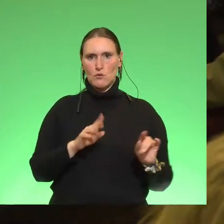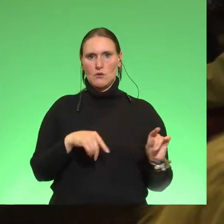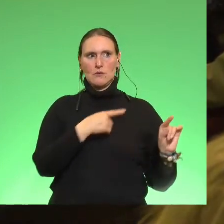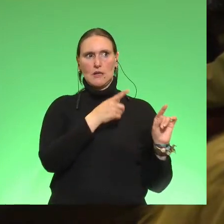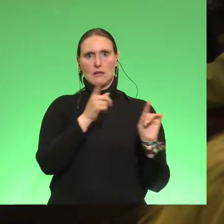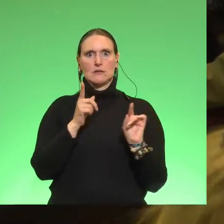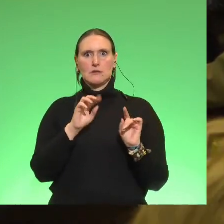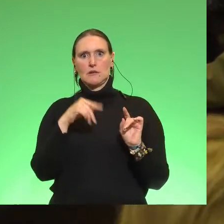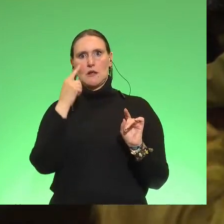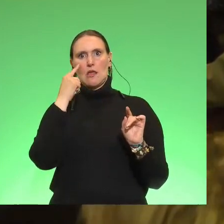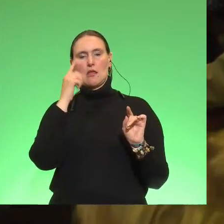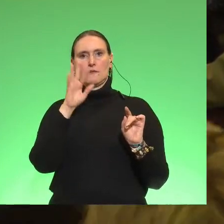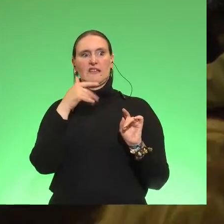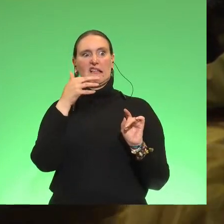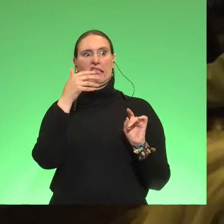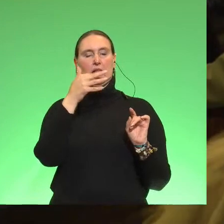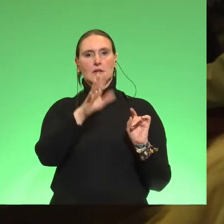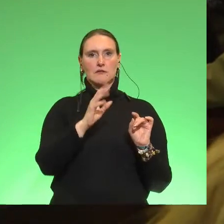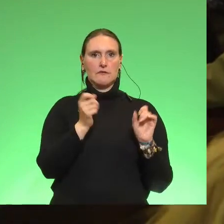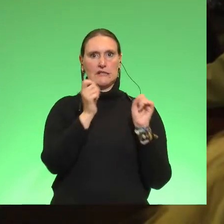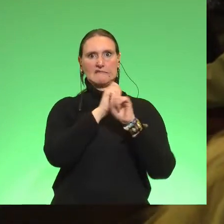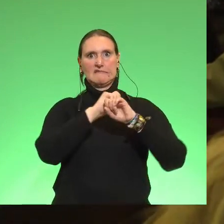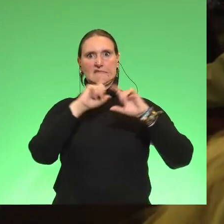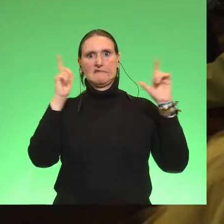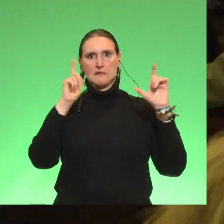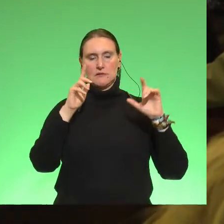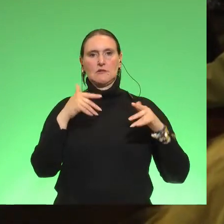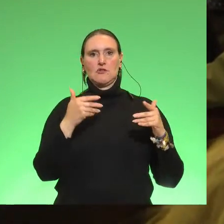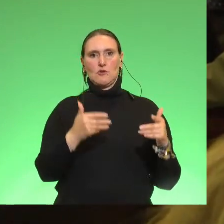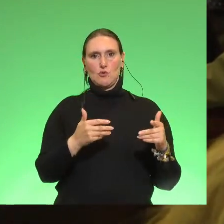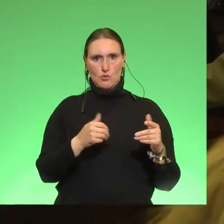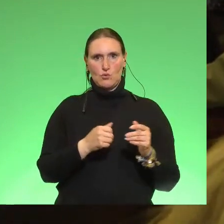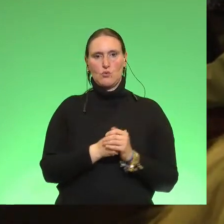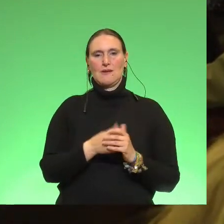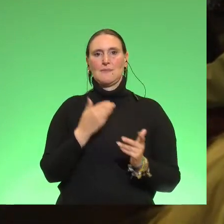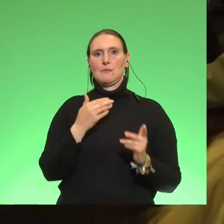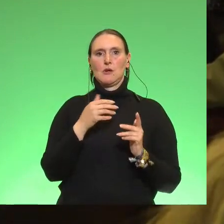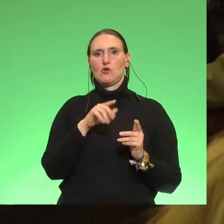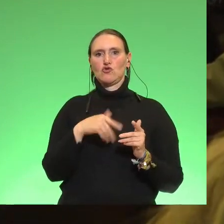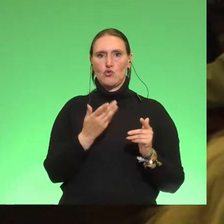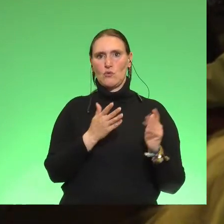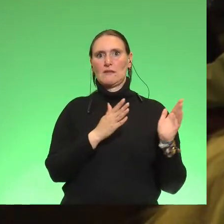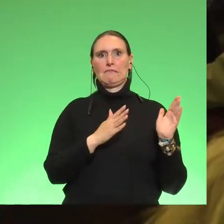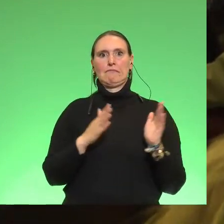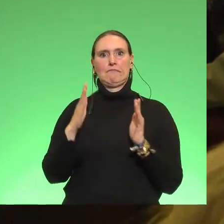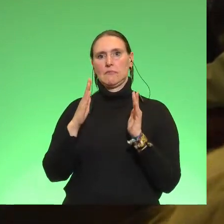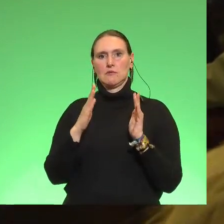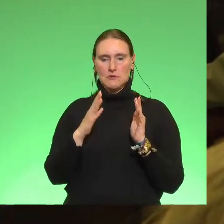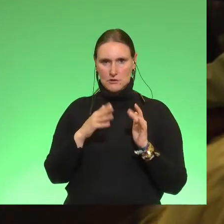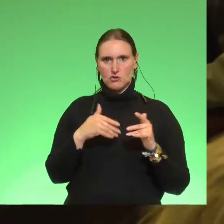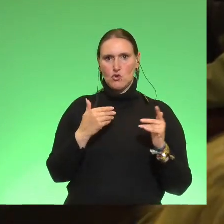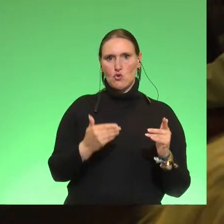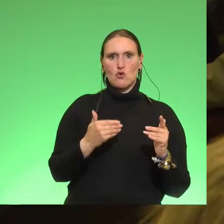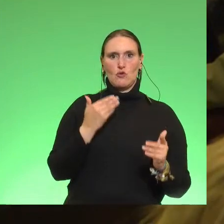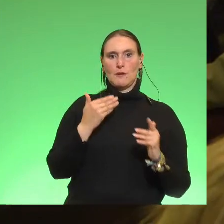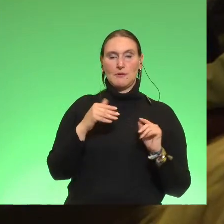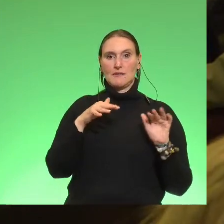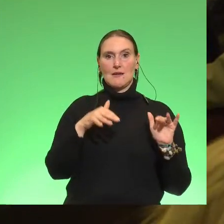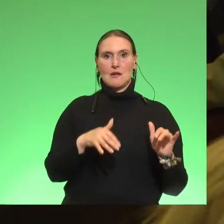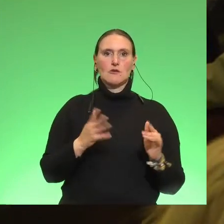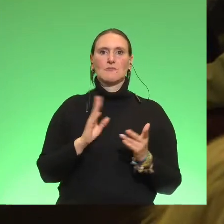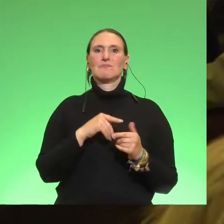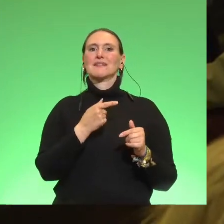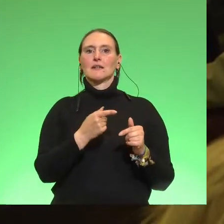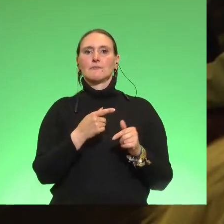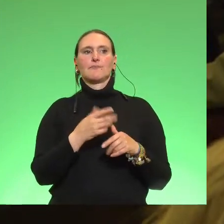years afterwards, like has there been a paradigm shift doing this within the documenta, or will it be subsumed